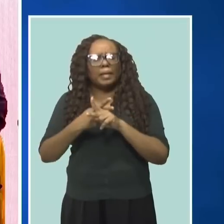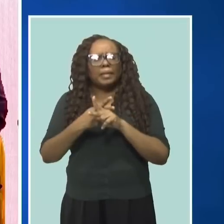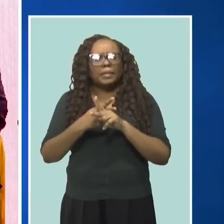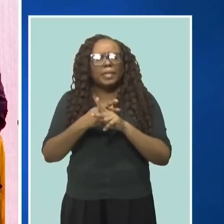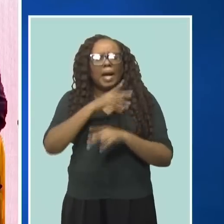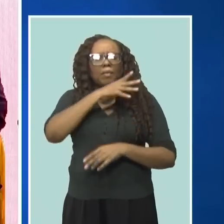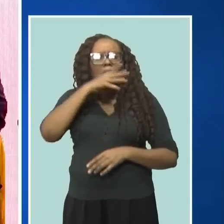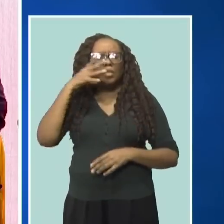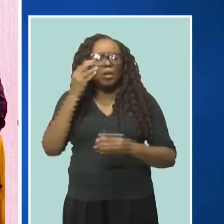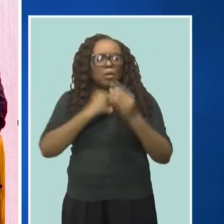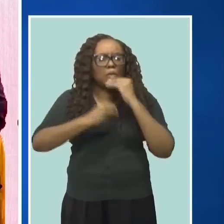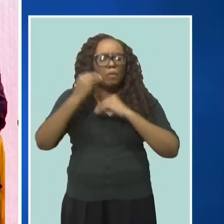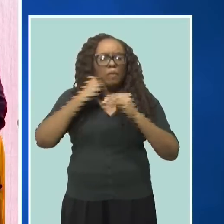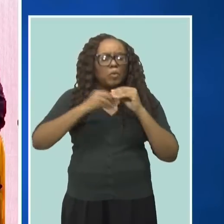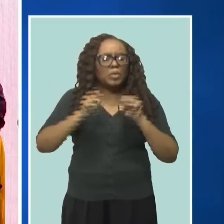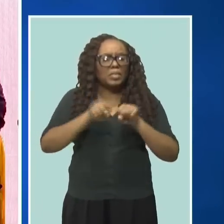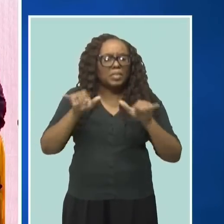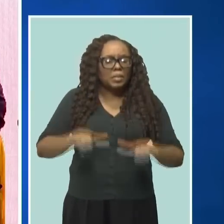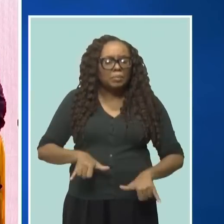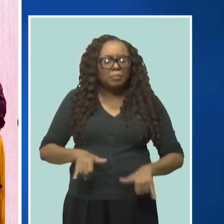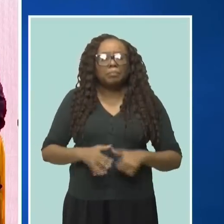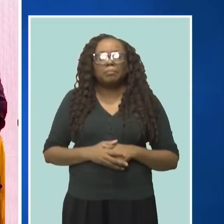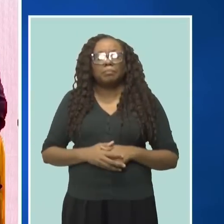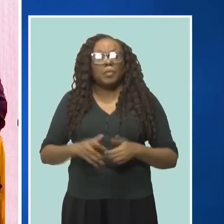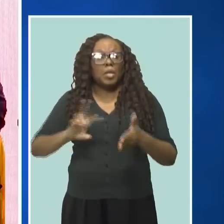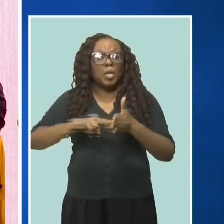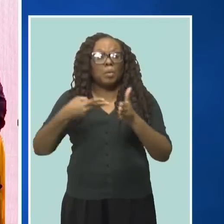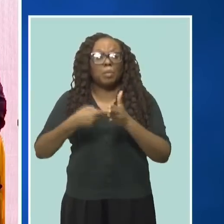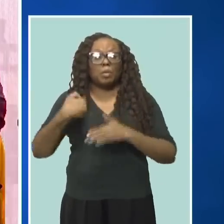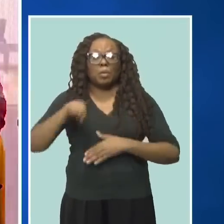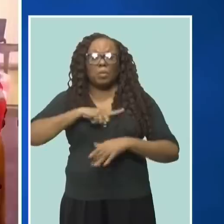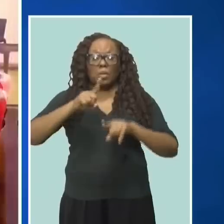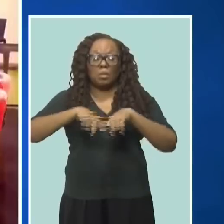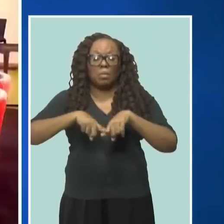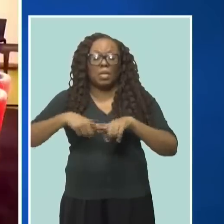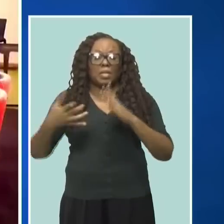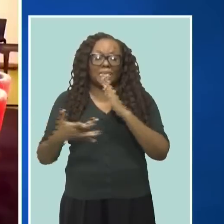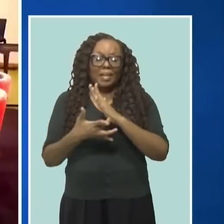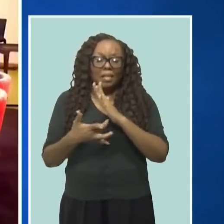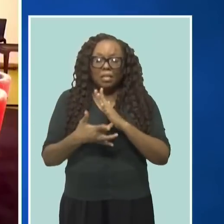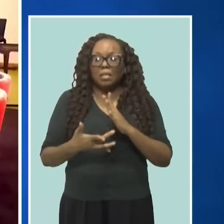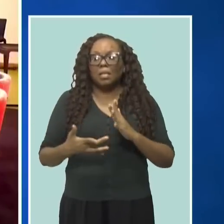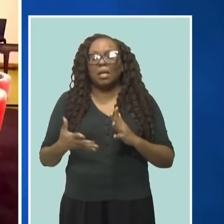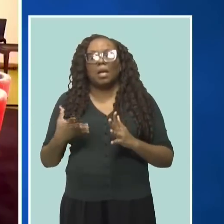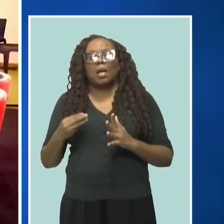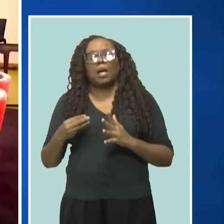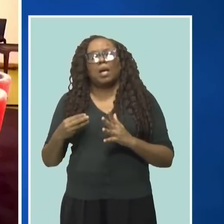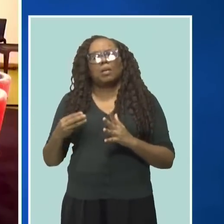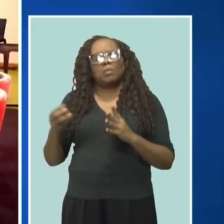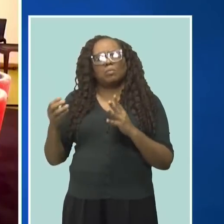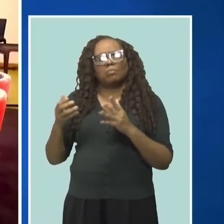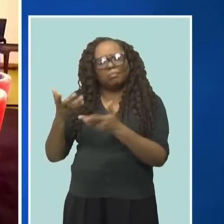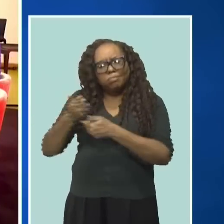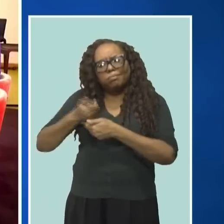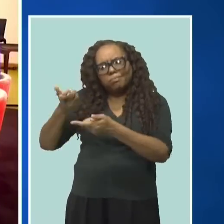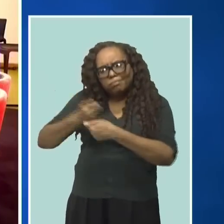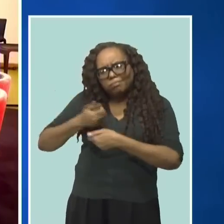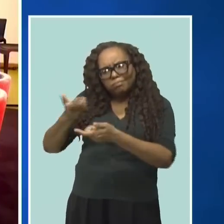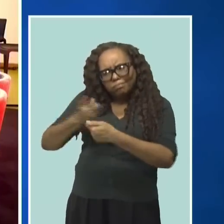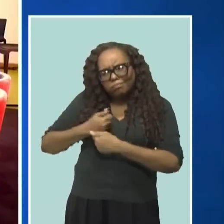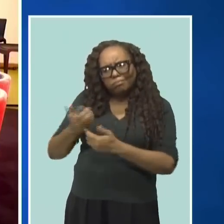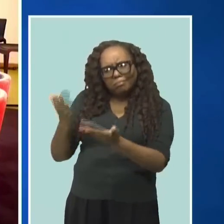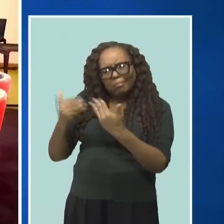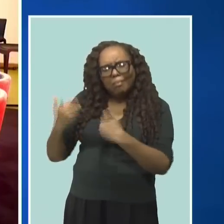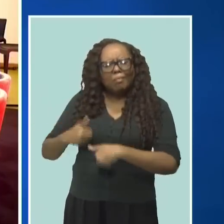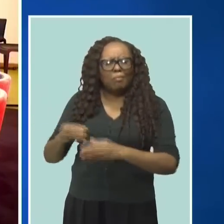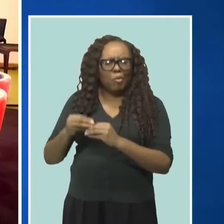which then would rely on technology, thus inducing more young people to participate, thus inducing more people